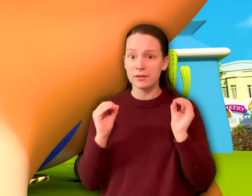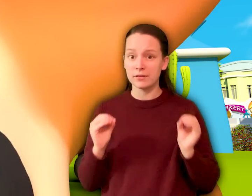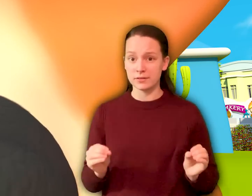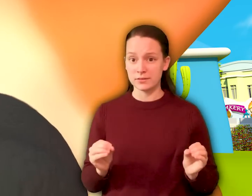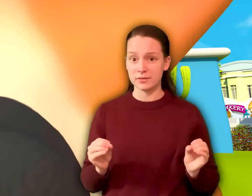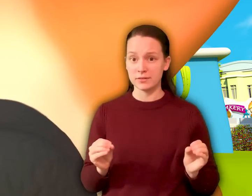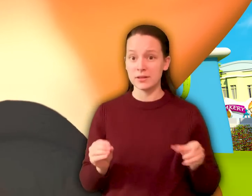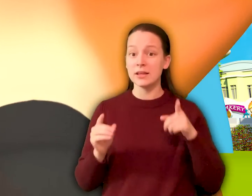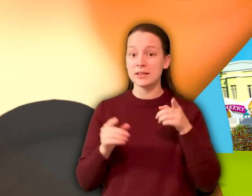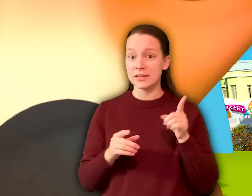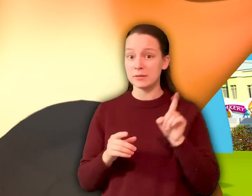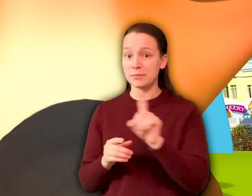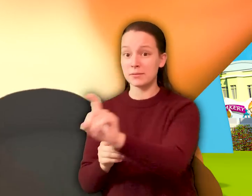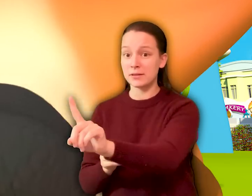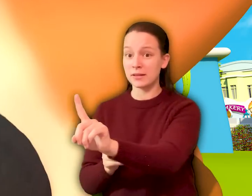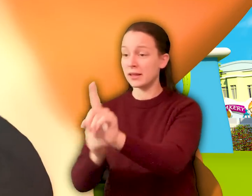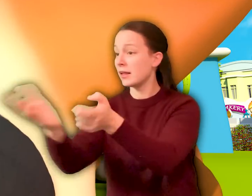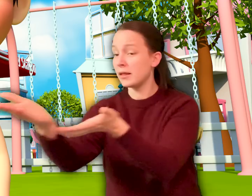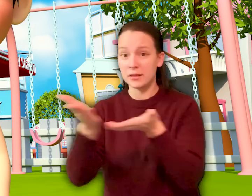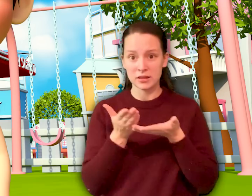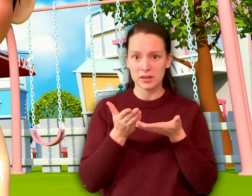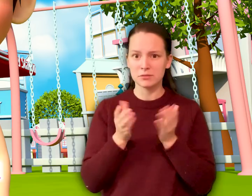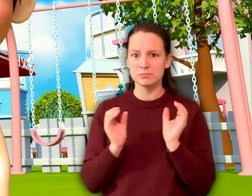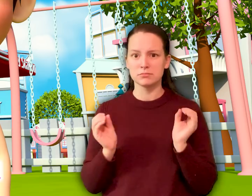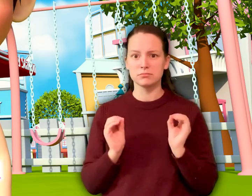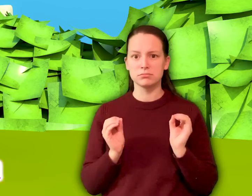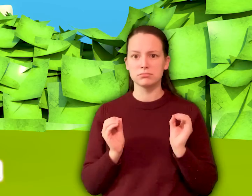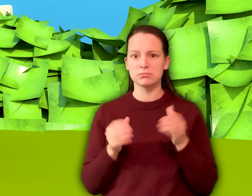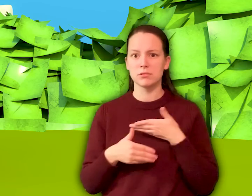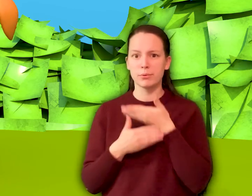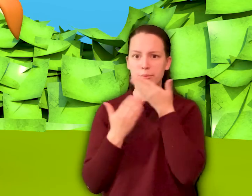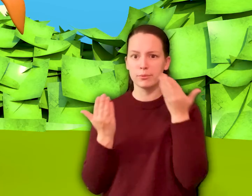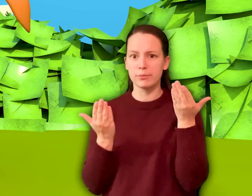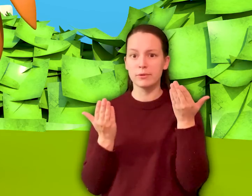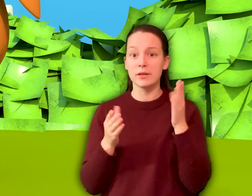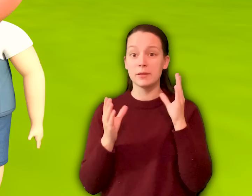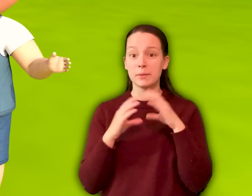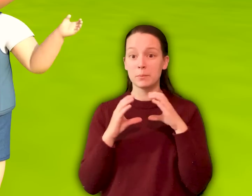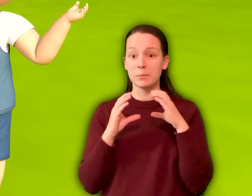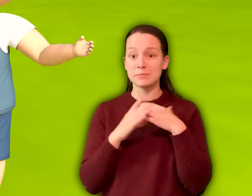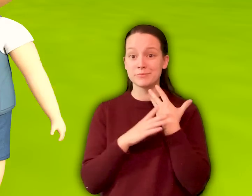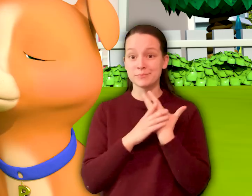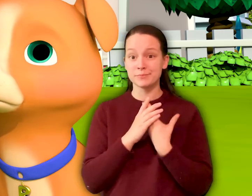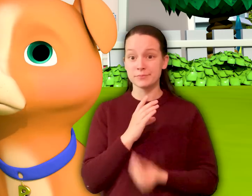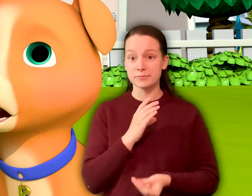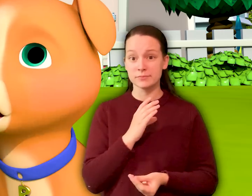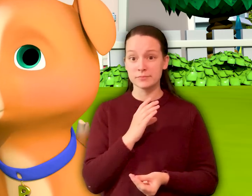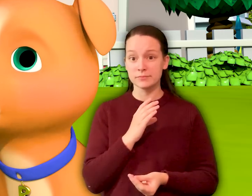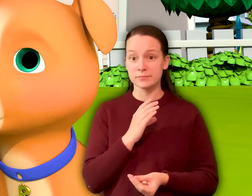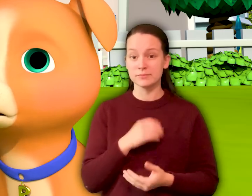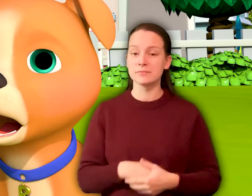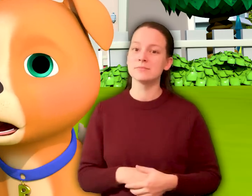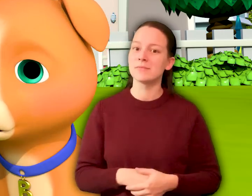all nothing at all he came back with nothing at all the ball had gone